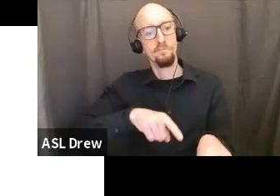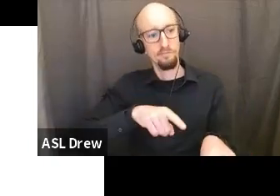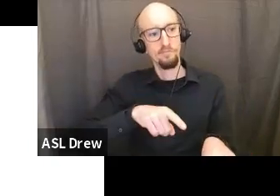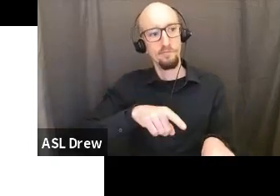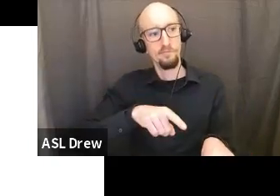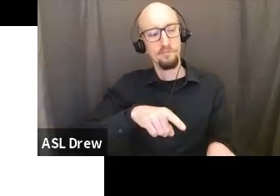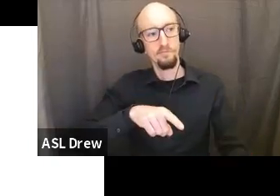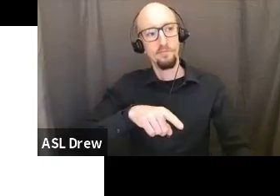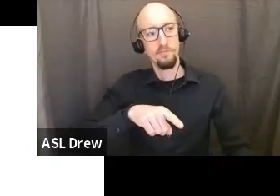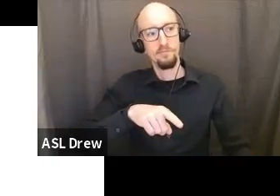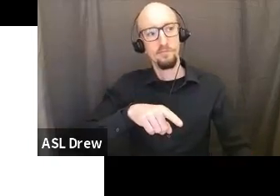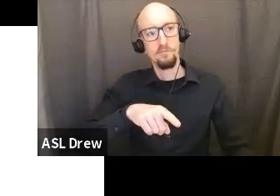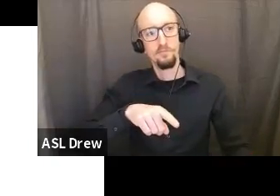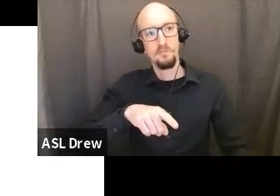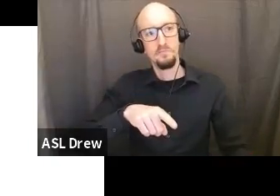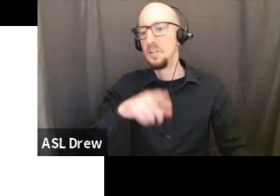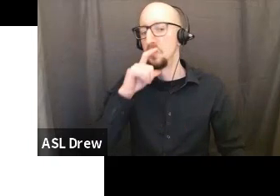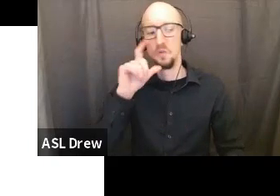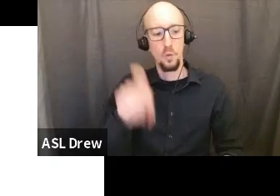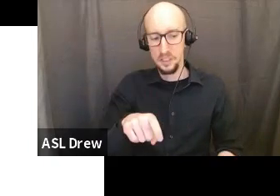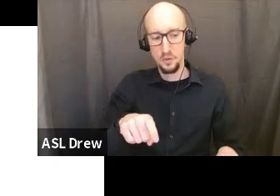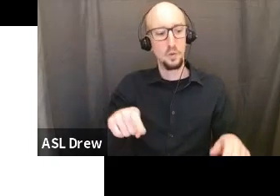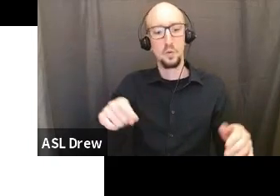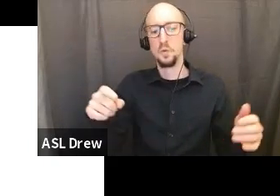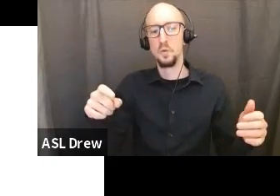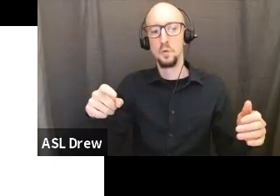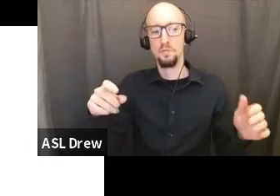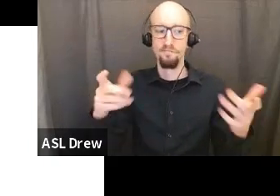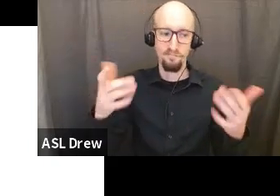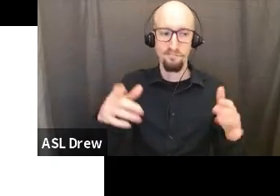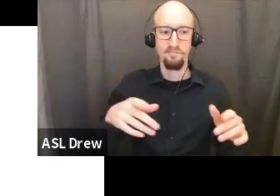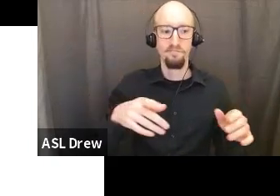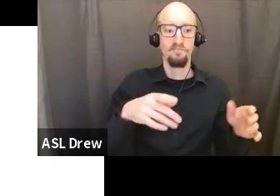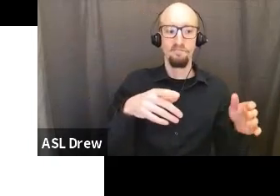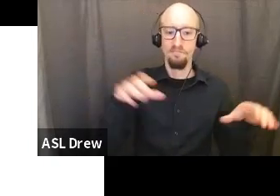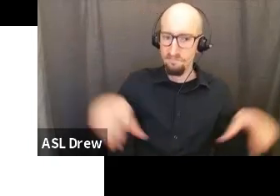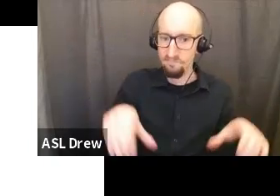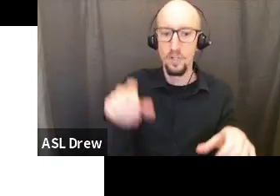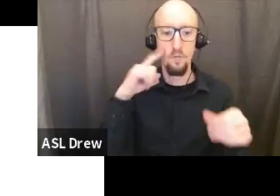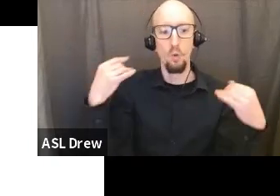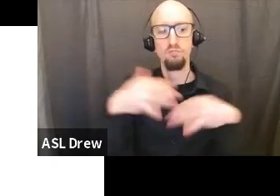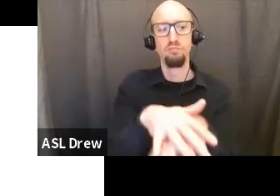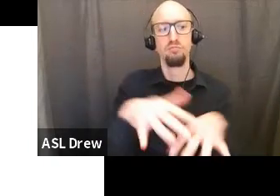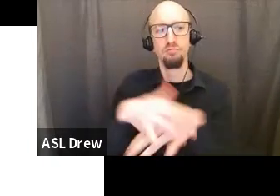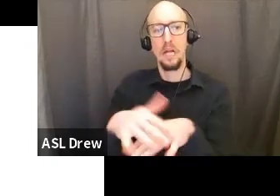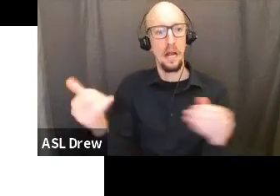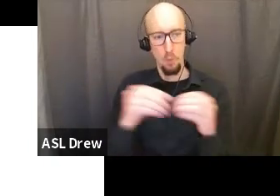take steps to desegregate, they wanted to preserve